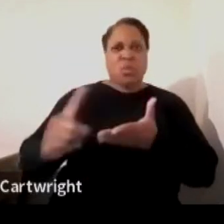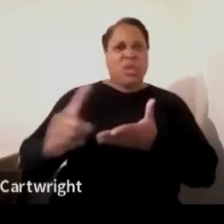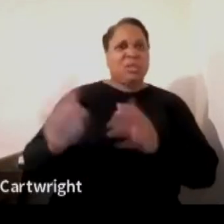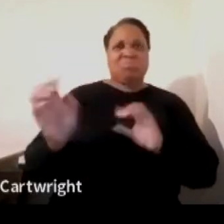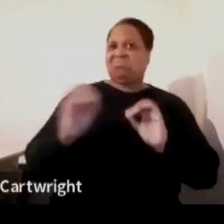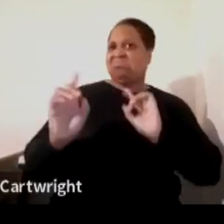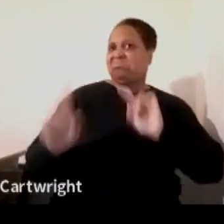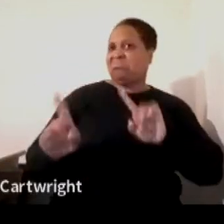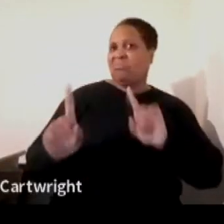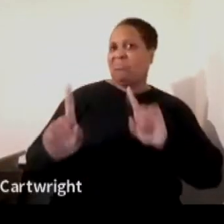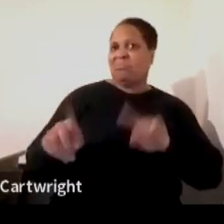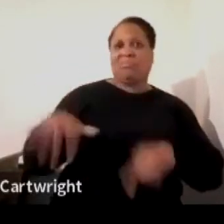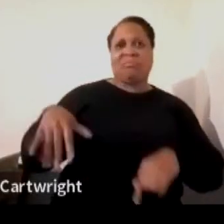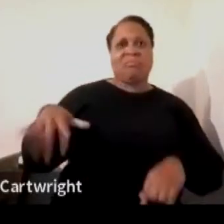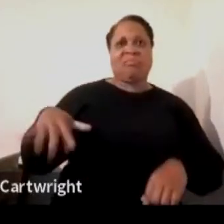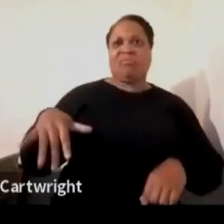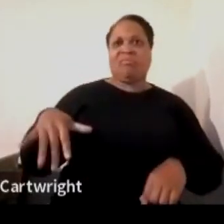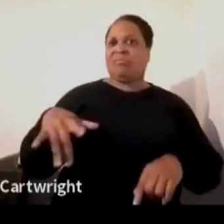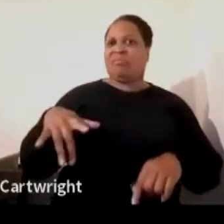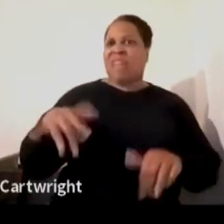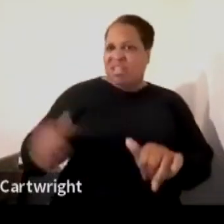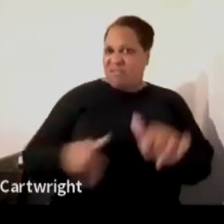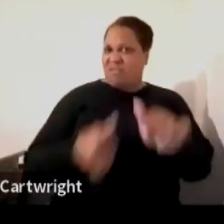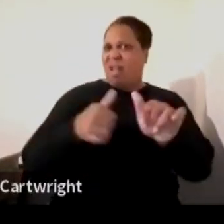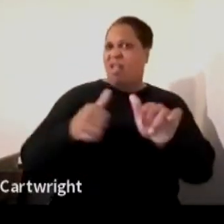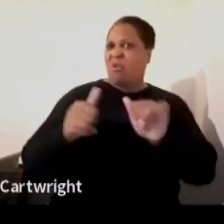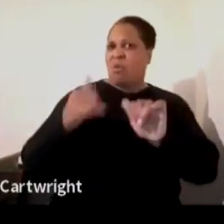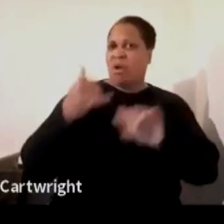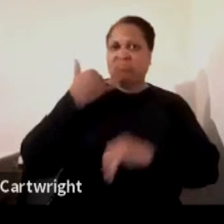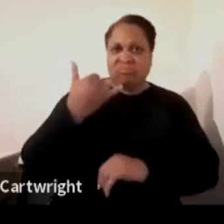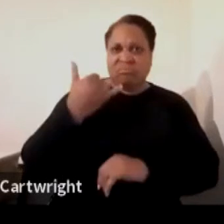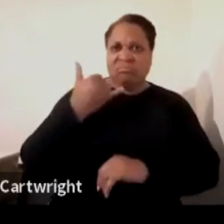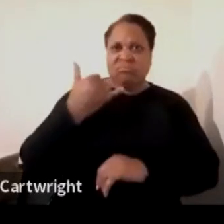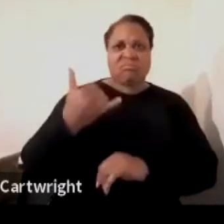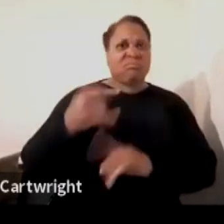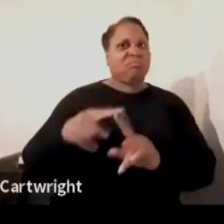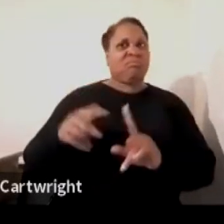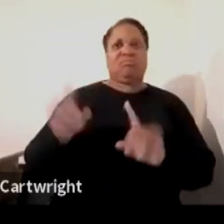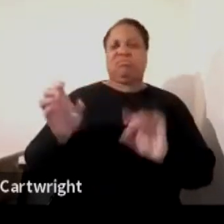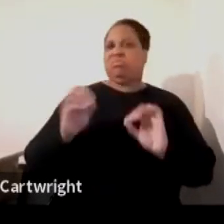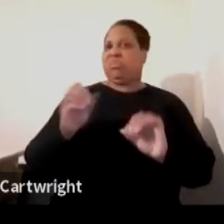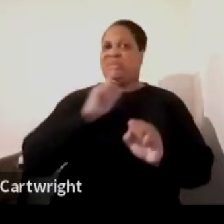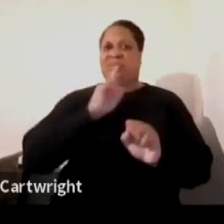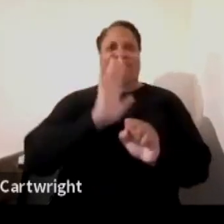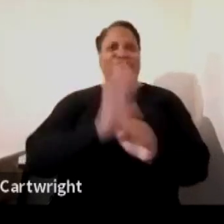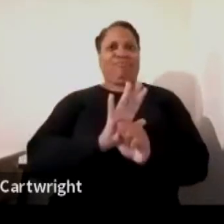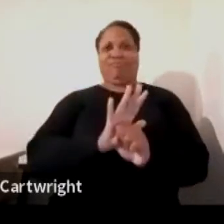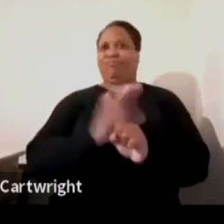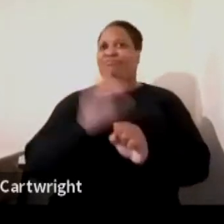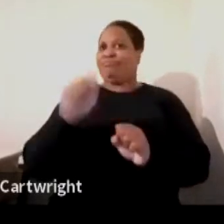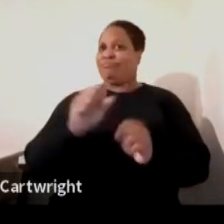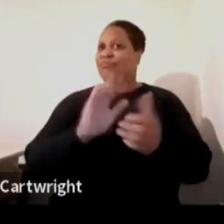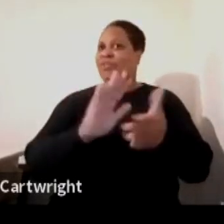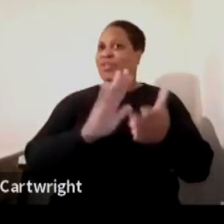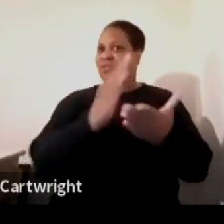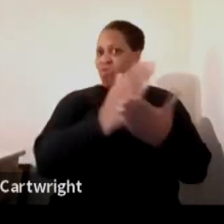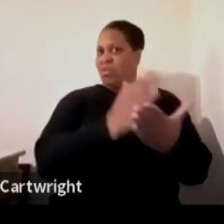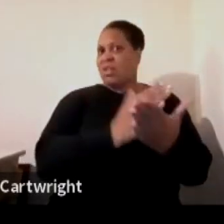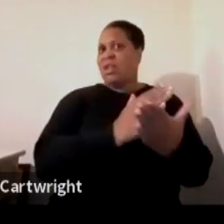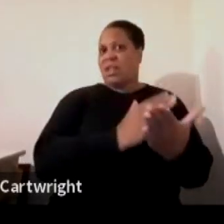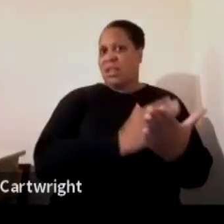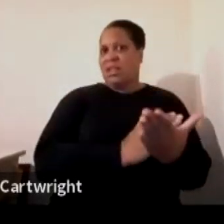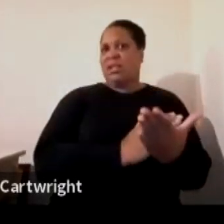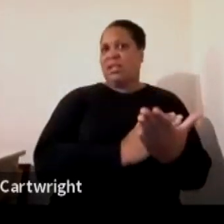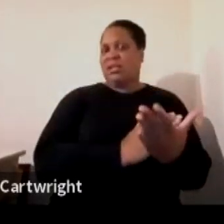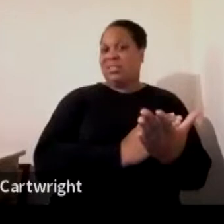She's called to follow up, but doesn't have confirmation that she's actually on the list. Does